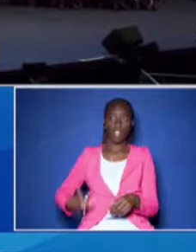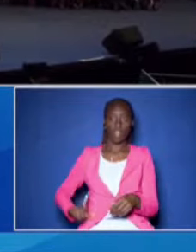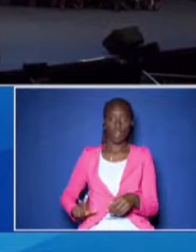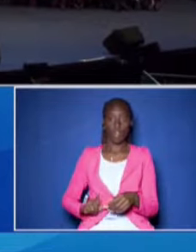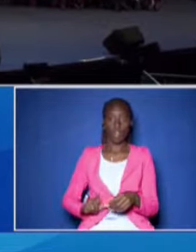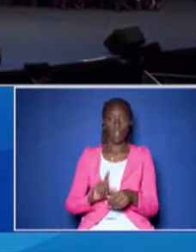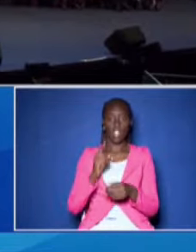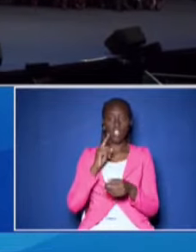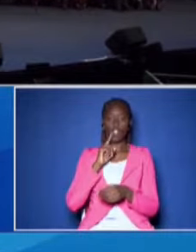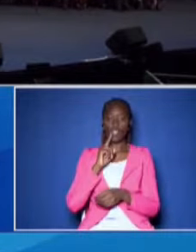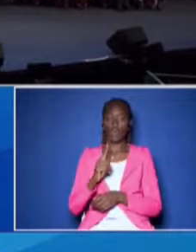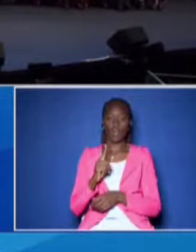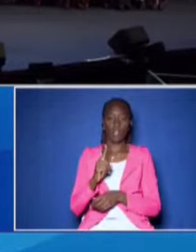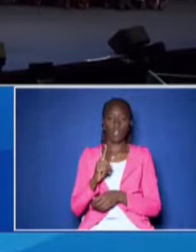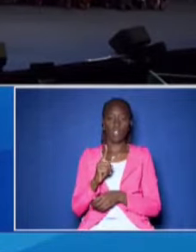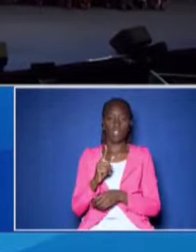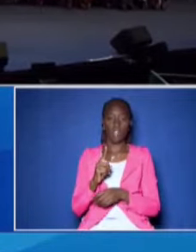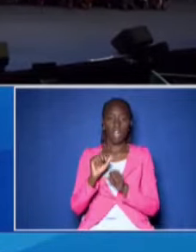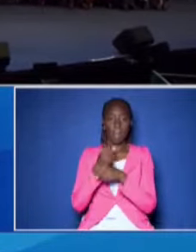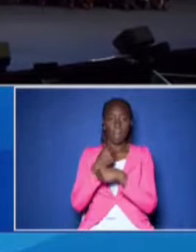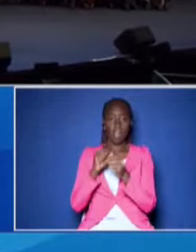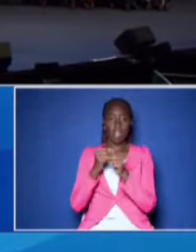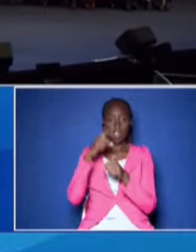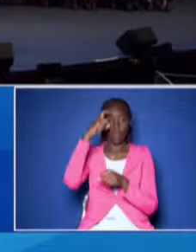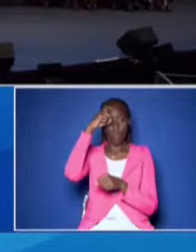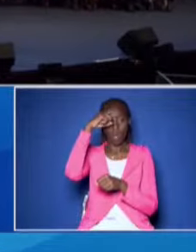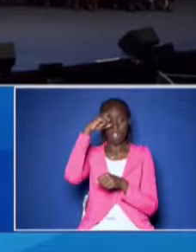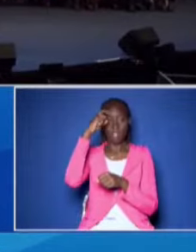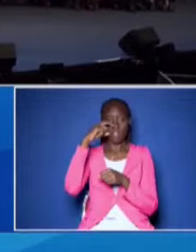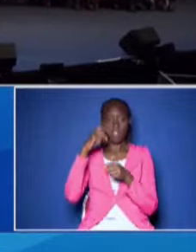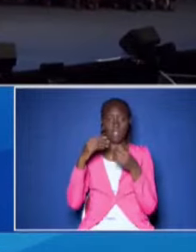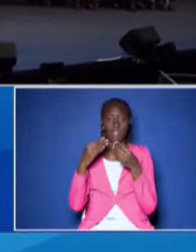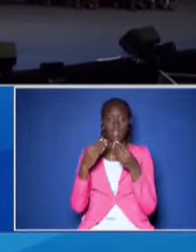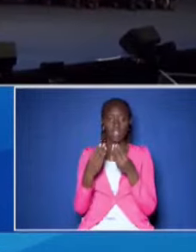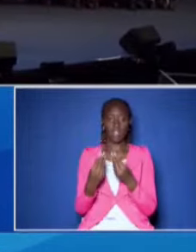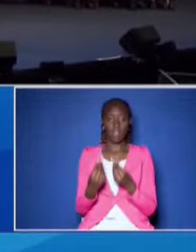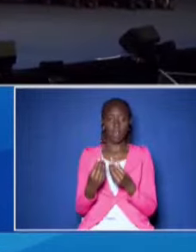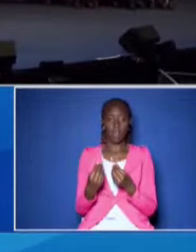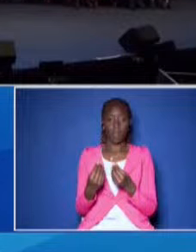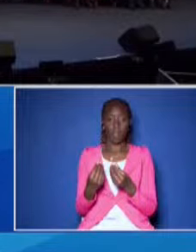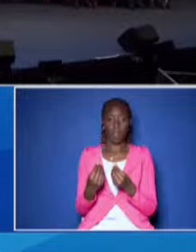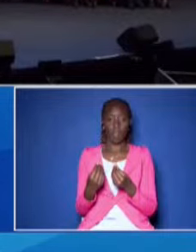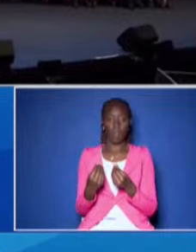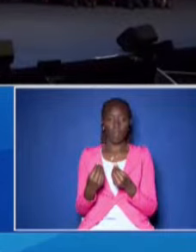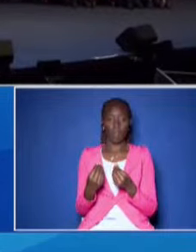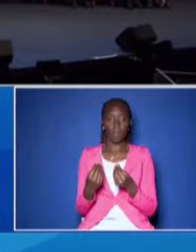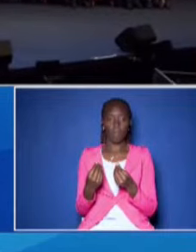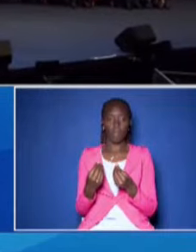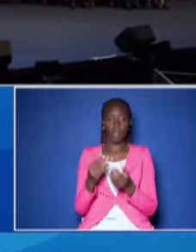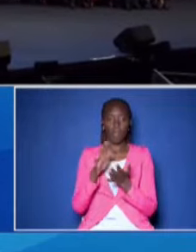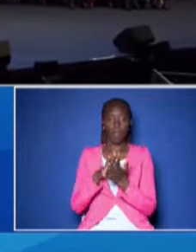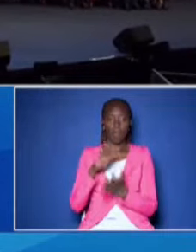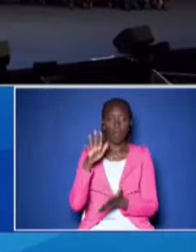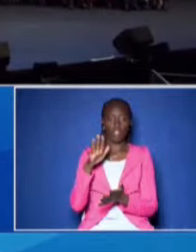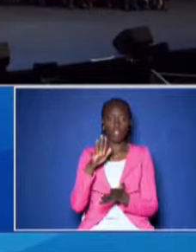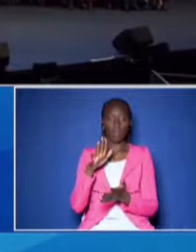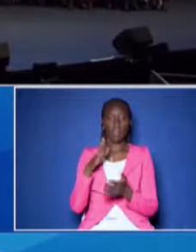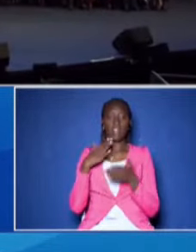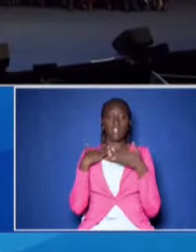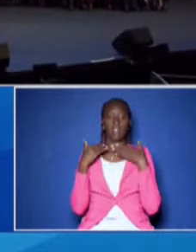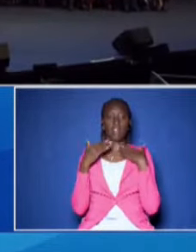is sure making wise the simple verse 10 the chorus more to be